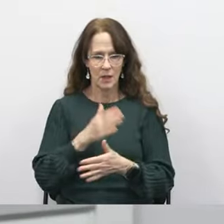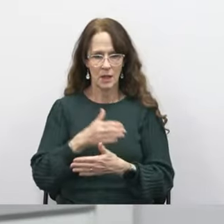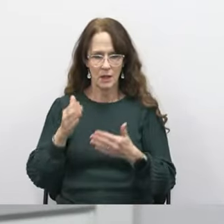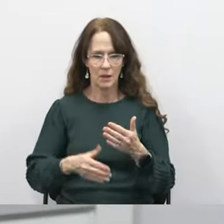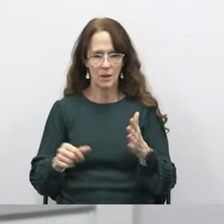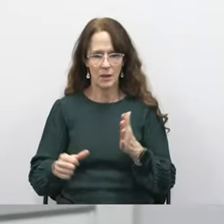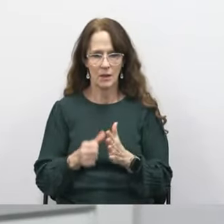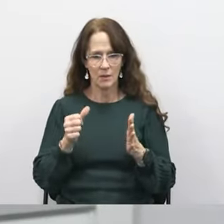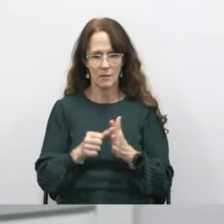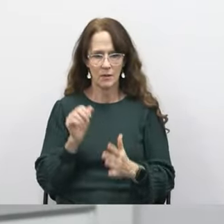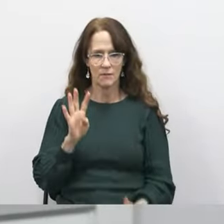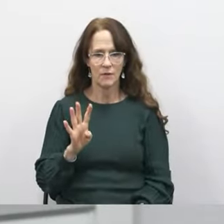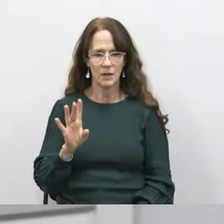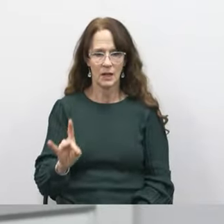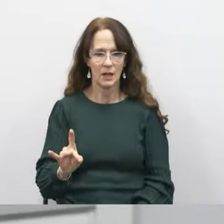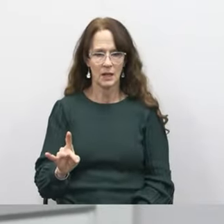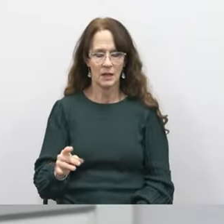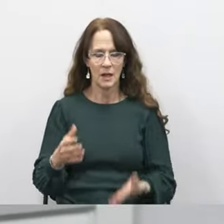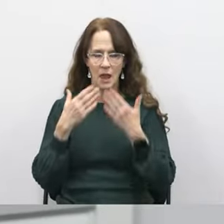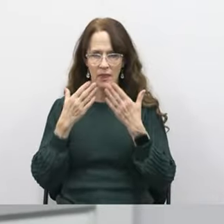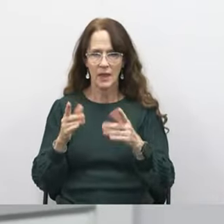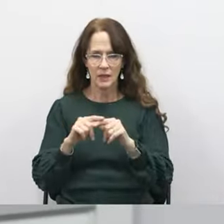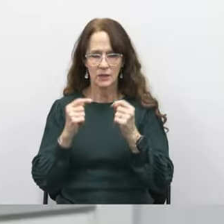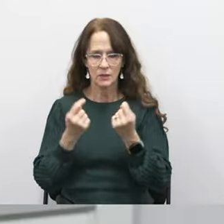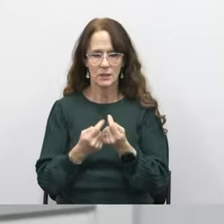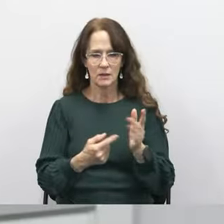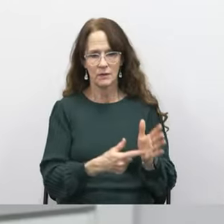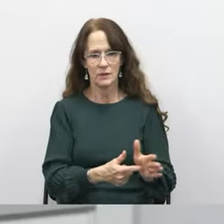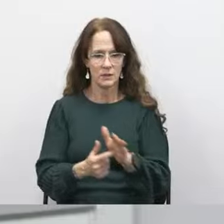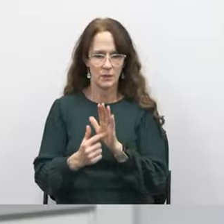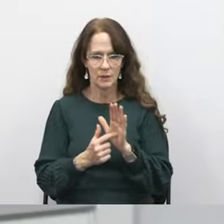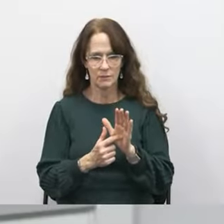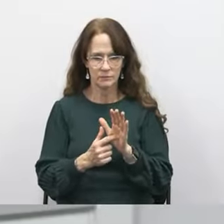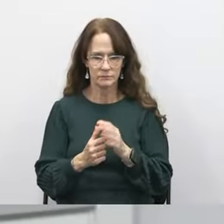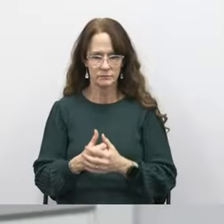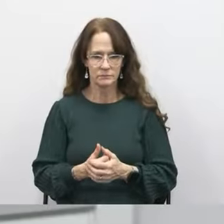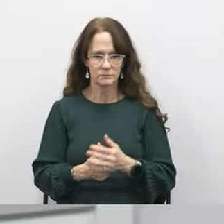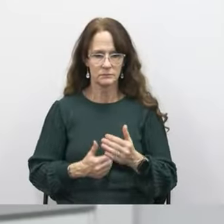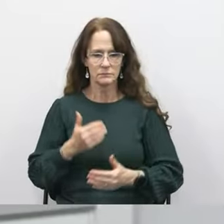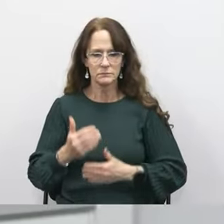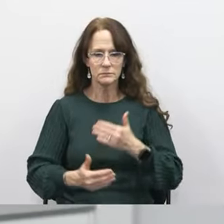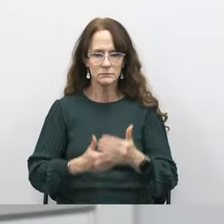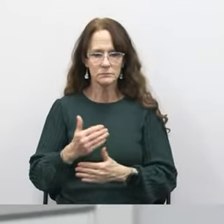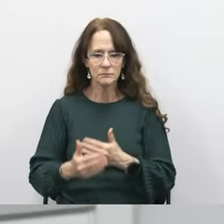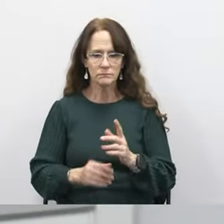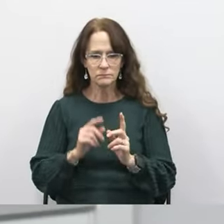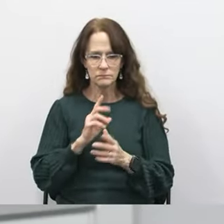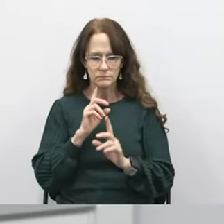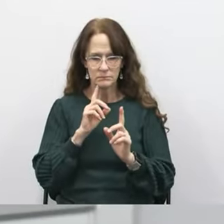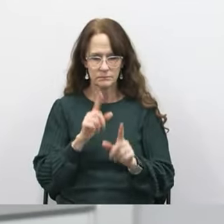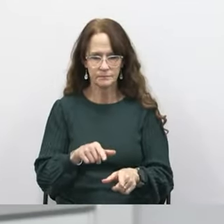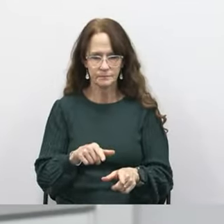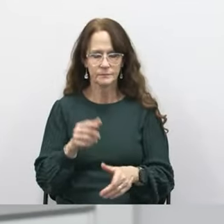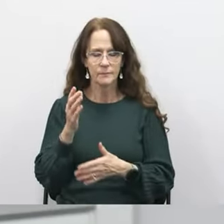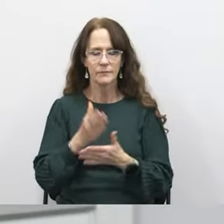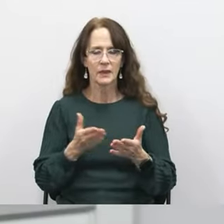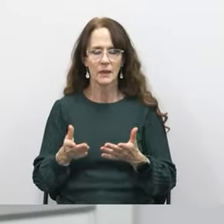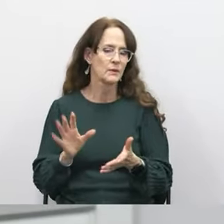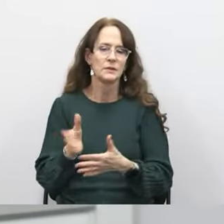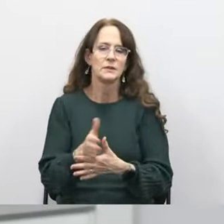page 48. Thank you, team, for showing those. And so as we drop into this report, a couple things I'd like to